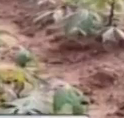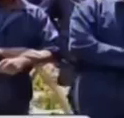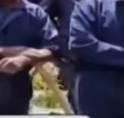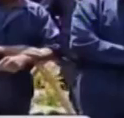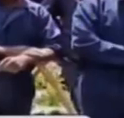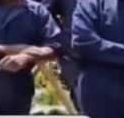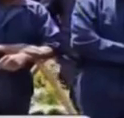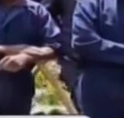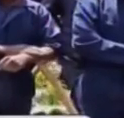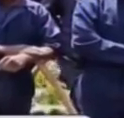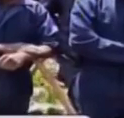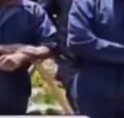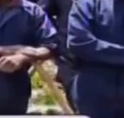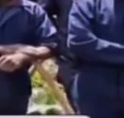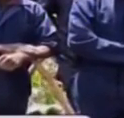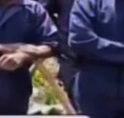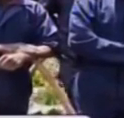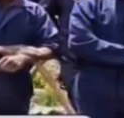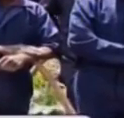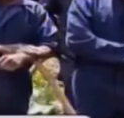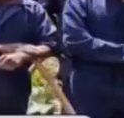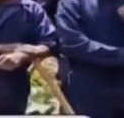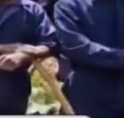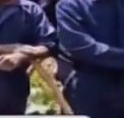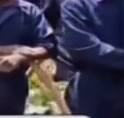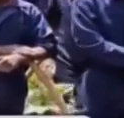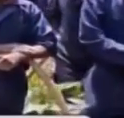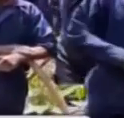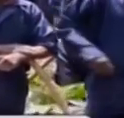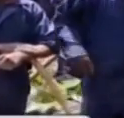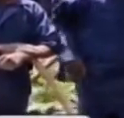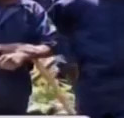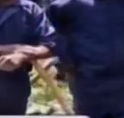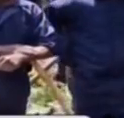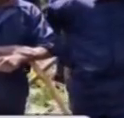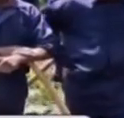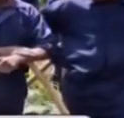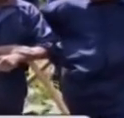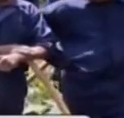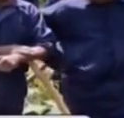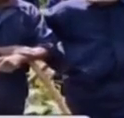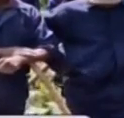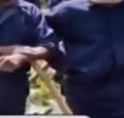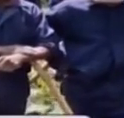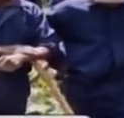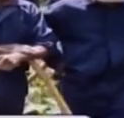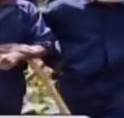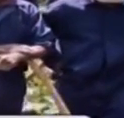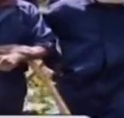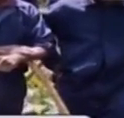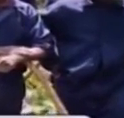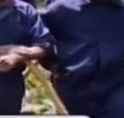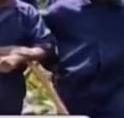outgrower farmers. Those are indirect jobs. And those farmers are going to employ. So this is a project with multiplier effects,